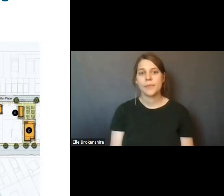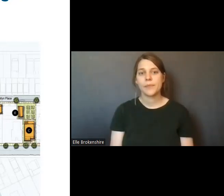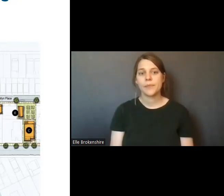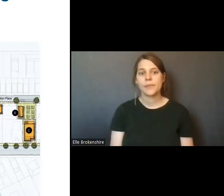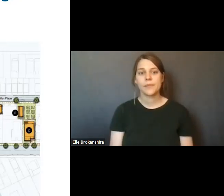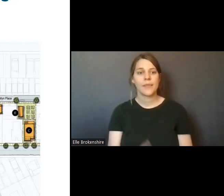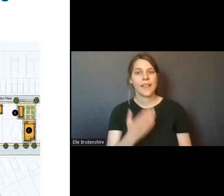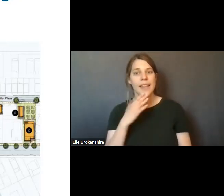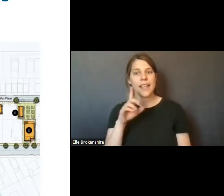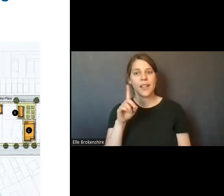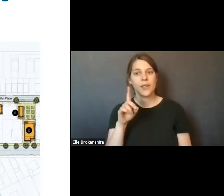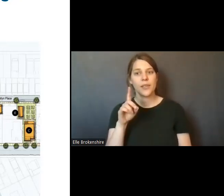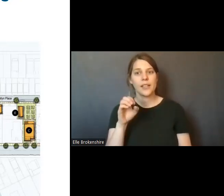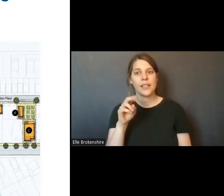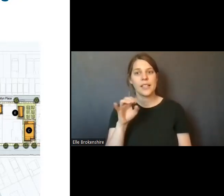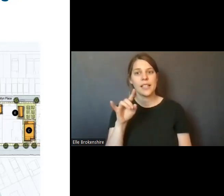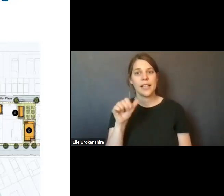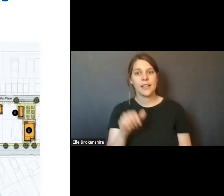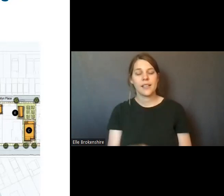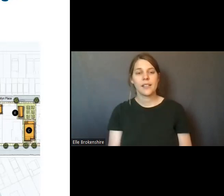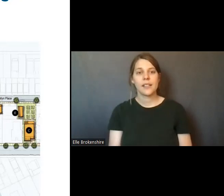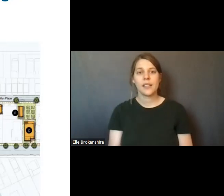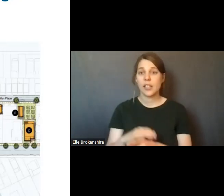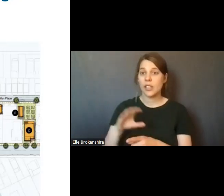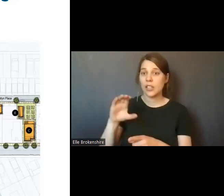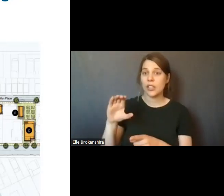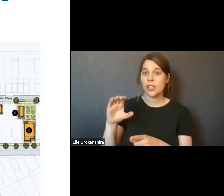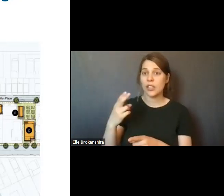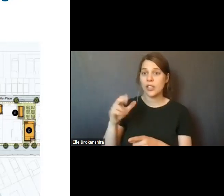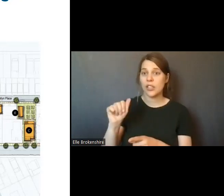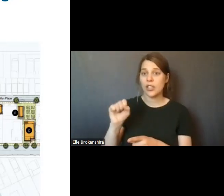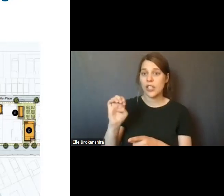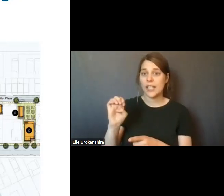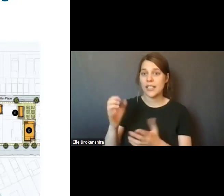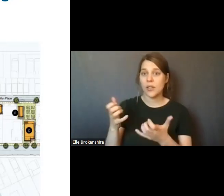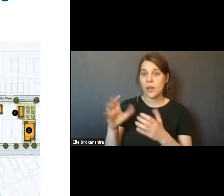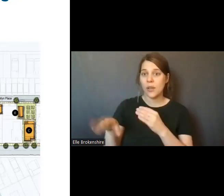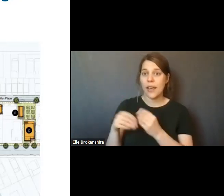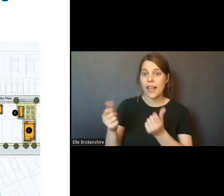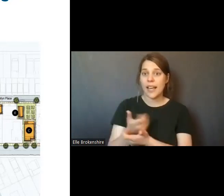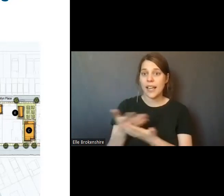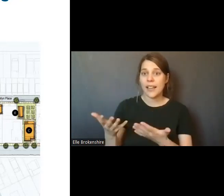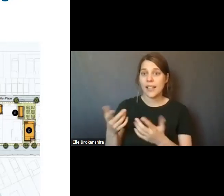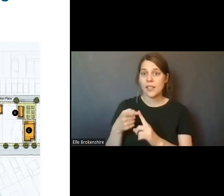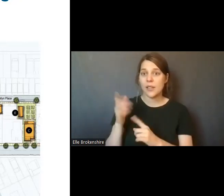Thank you, Danita. Chase, do you have anything you'd like to add to Danita's